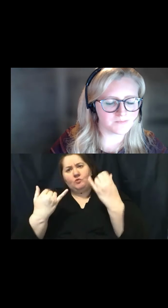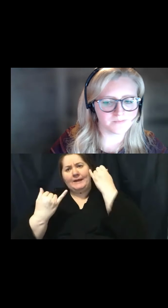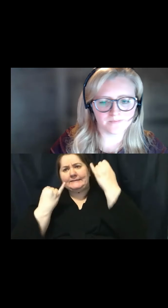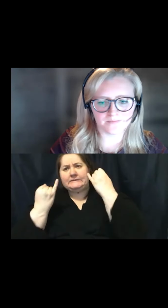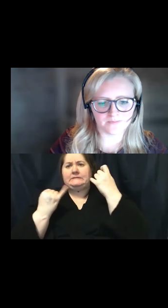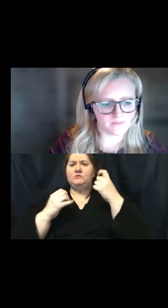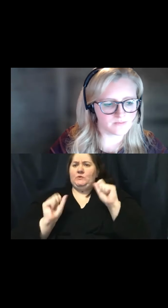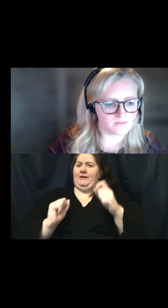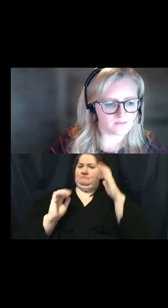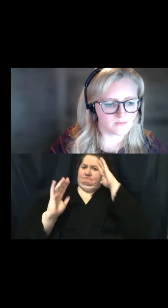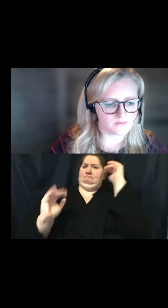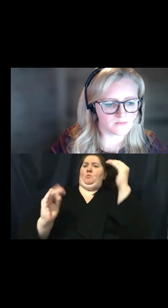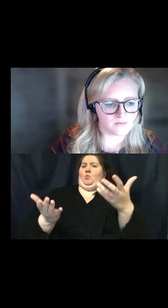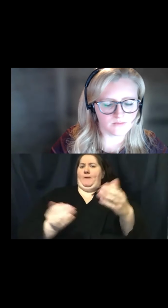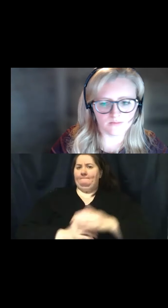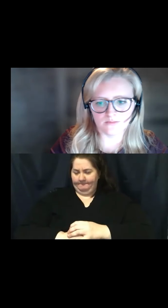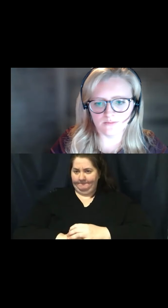expect.